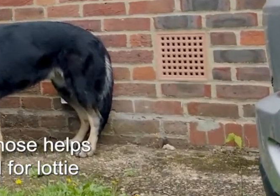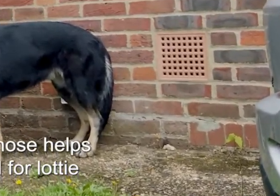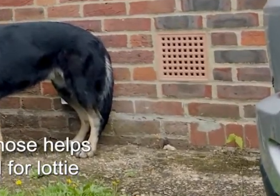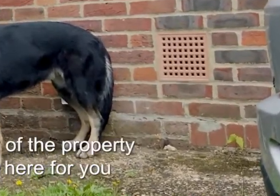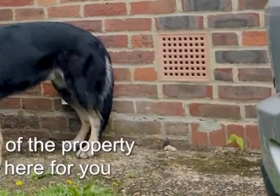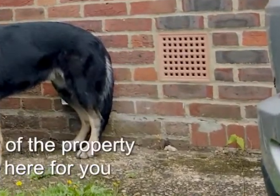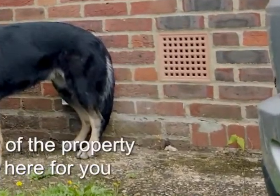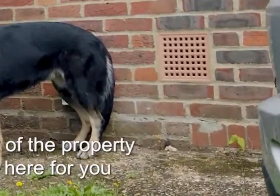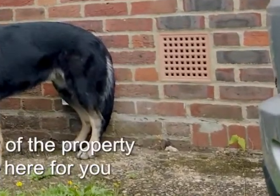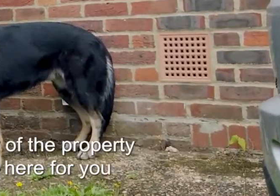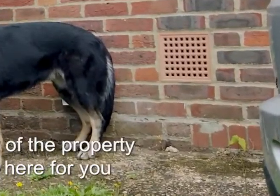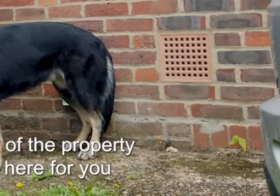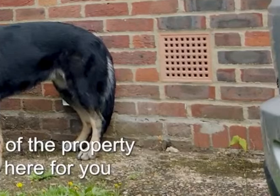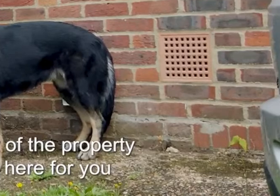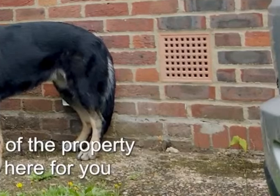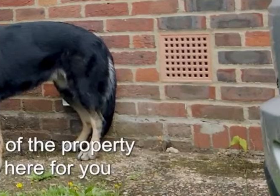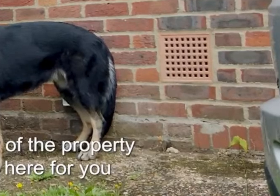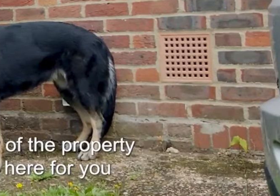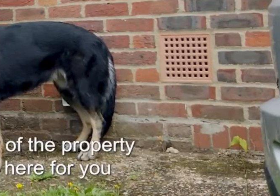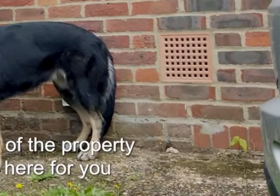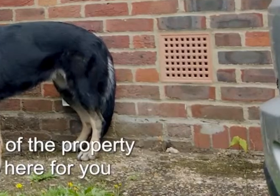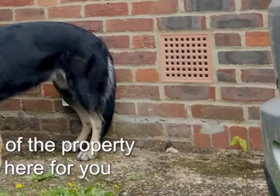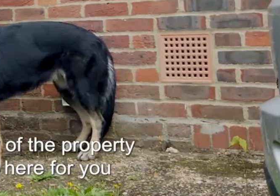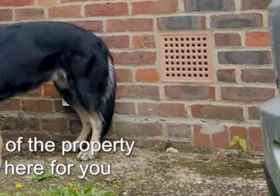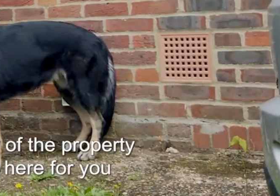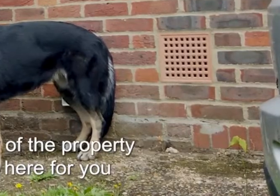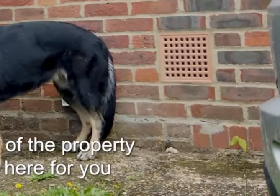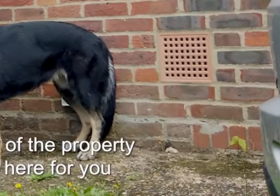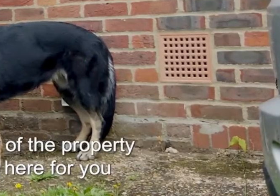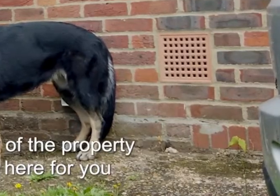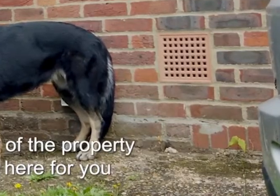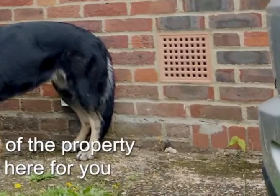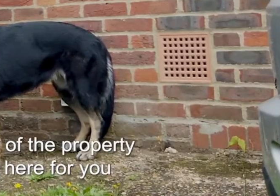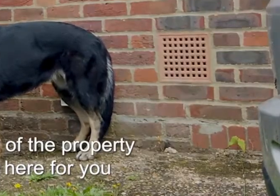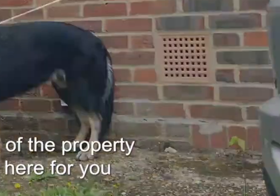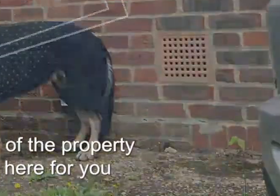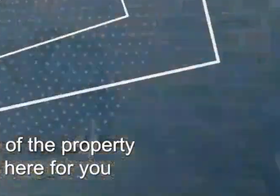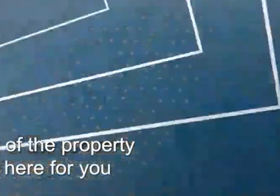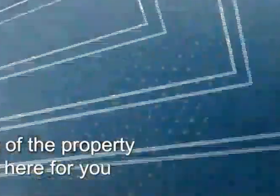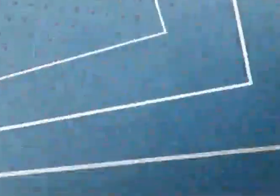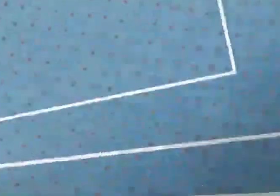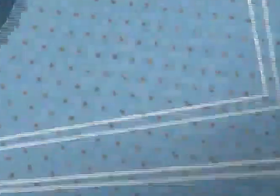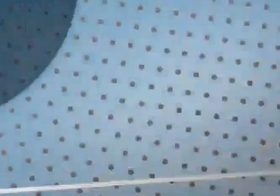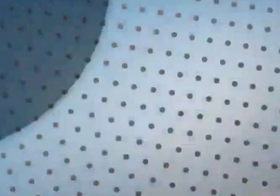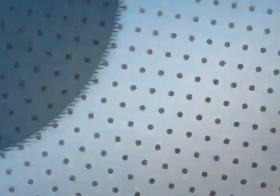find for Lottie, arrest of a burglar and recovery of the property. So that's exactly what they're here for.